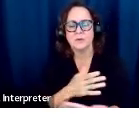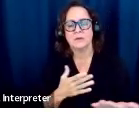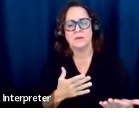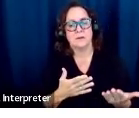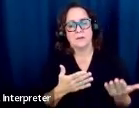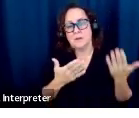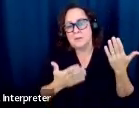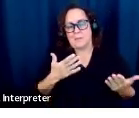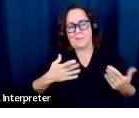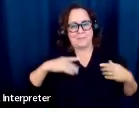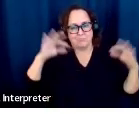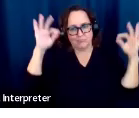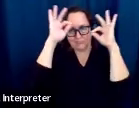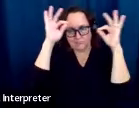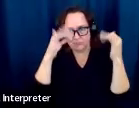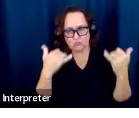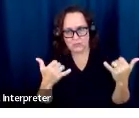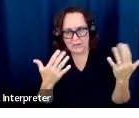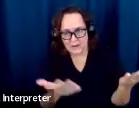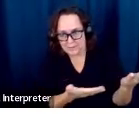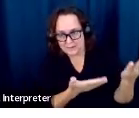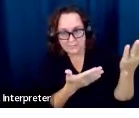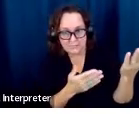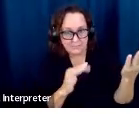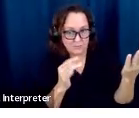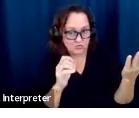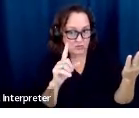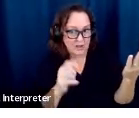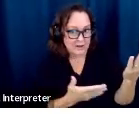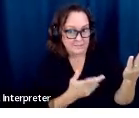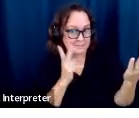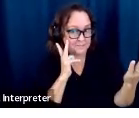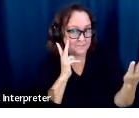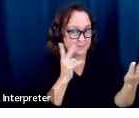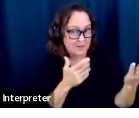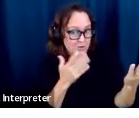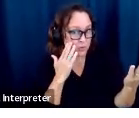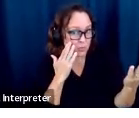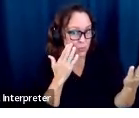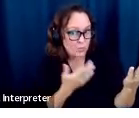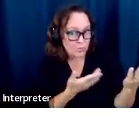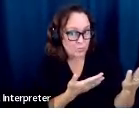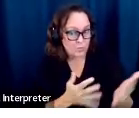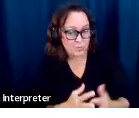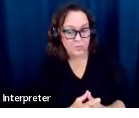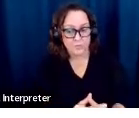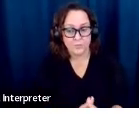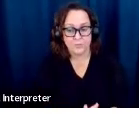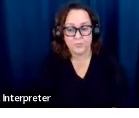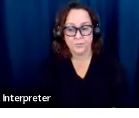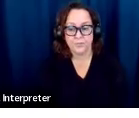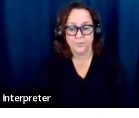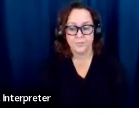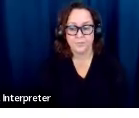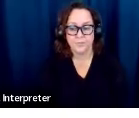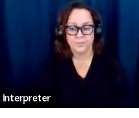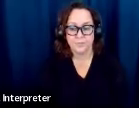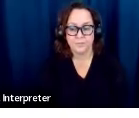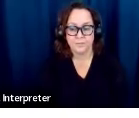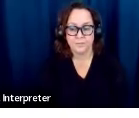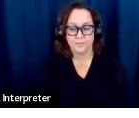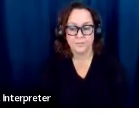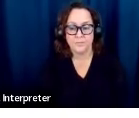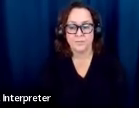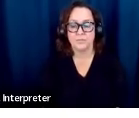we even have sort of offhand right now, but you would be the one, I assume, who would if we did. So as long as